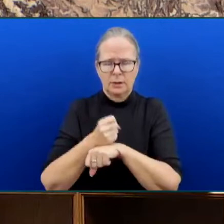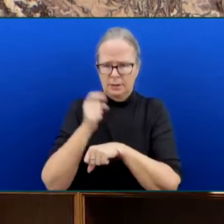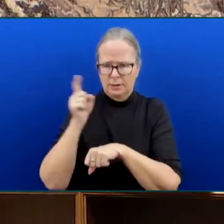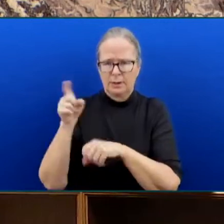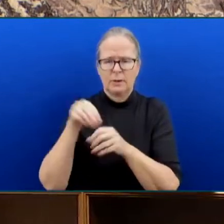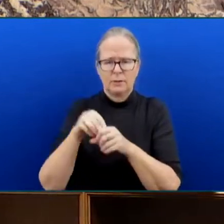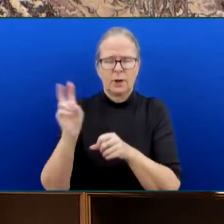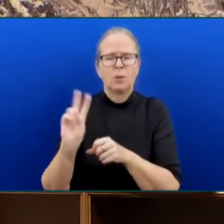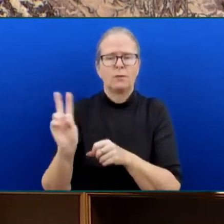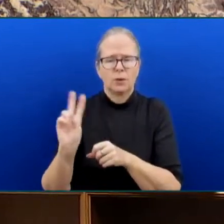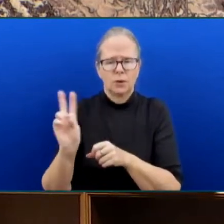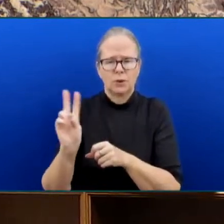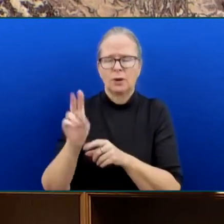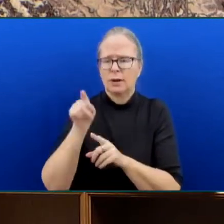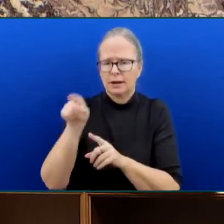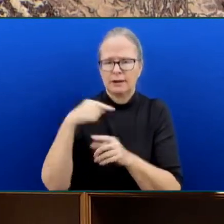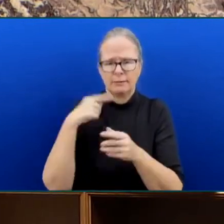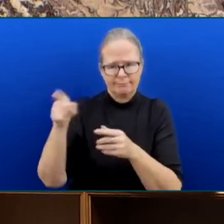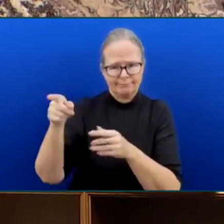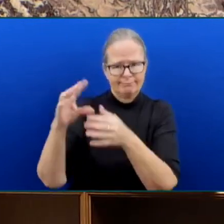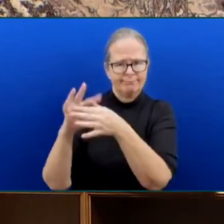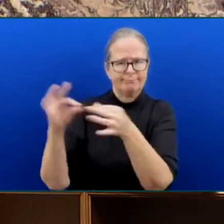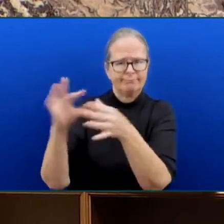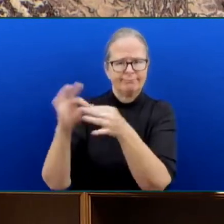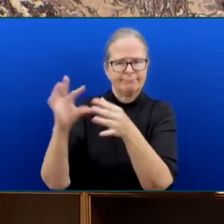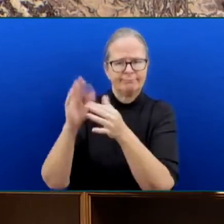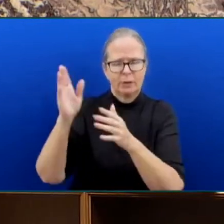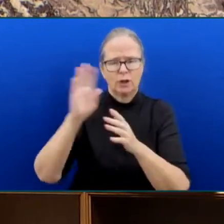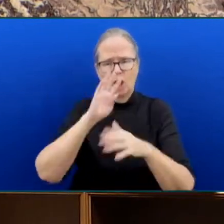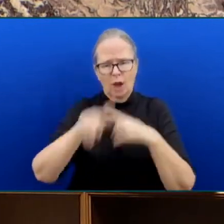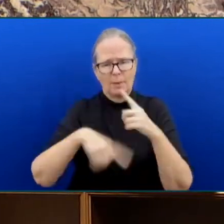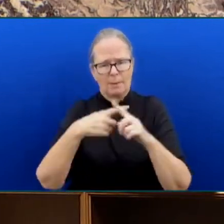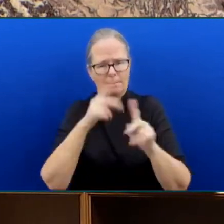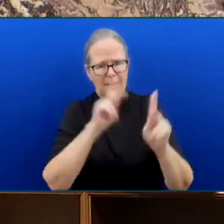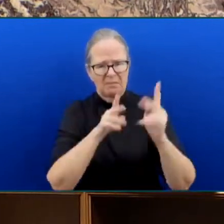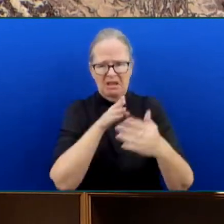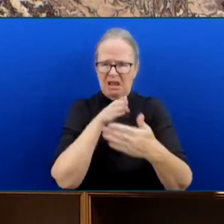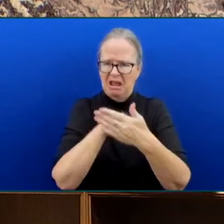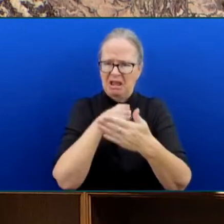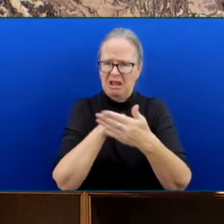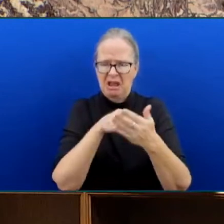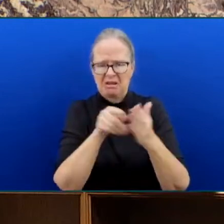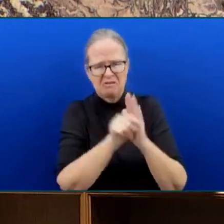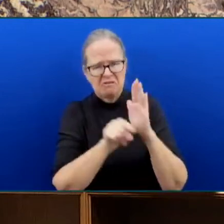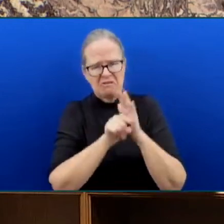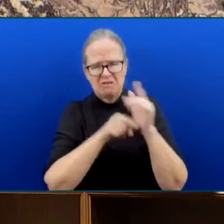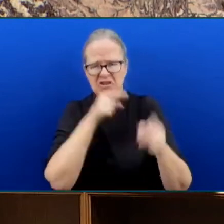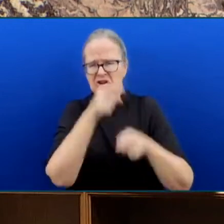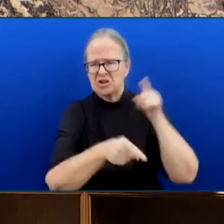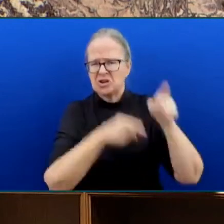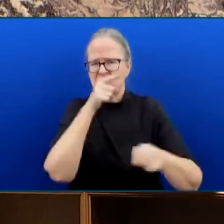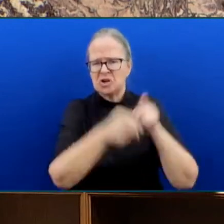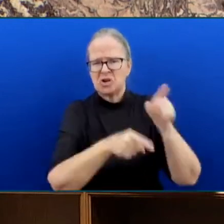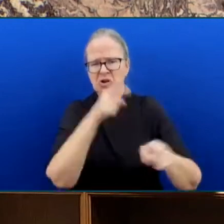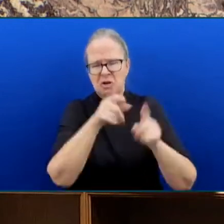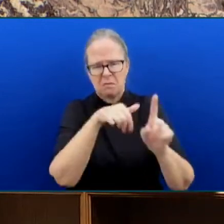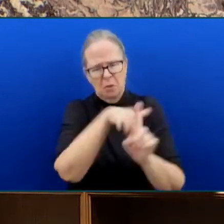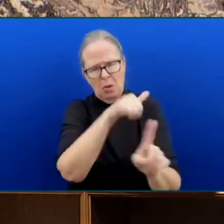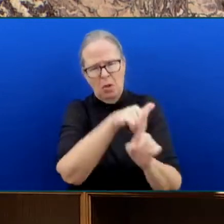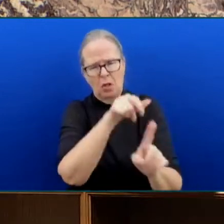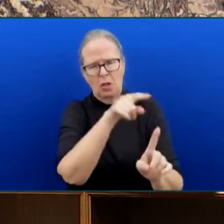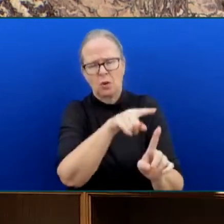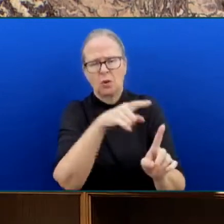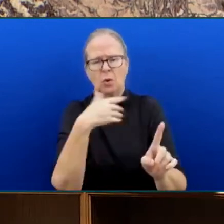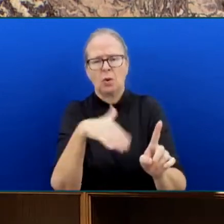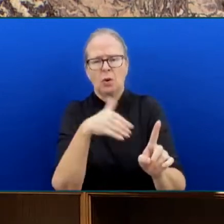have received. It's why, no matter our partisan stripes, we must all loudly stand behind those who use